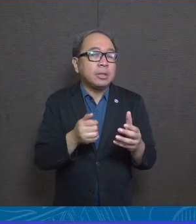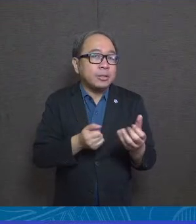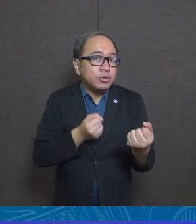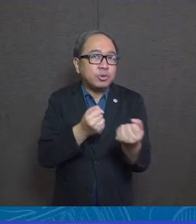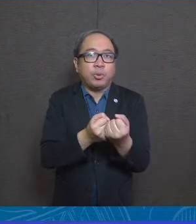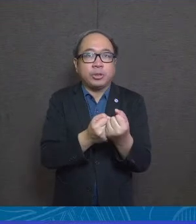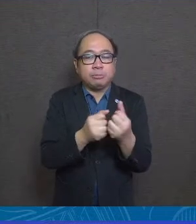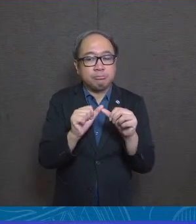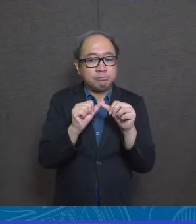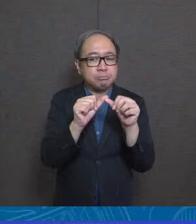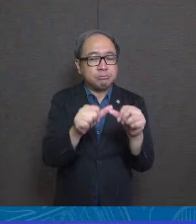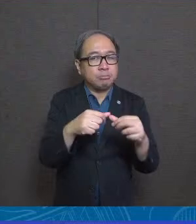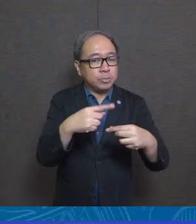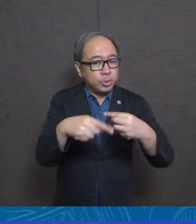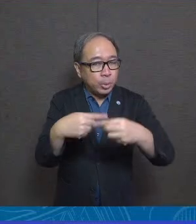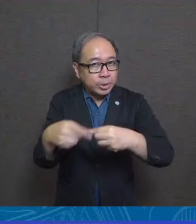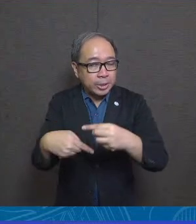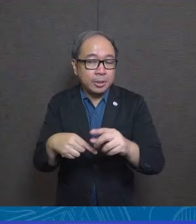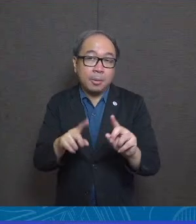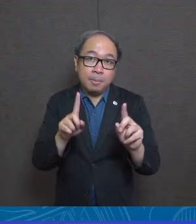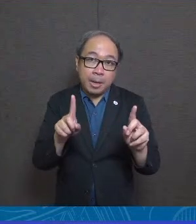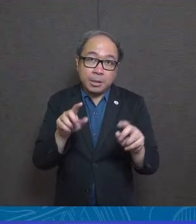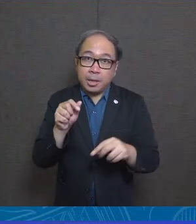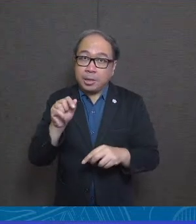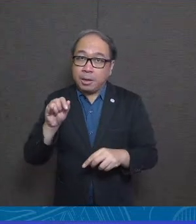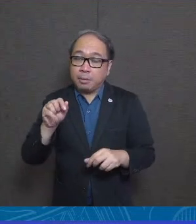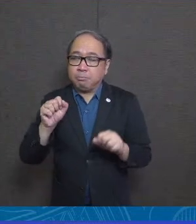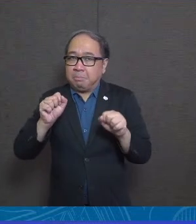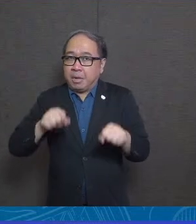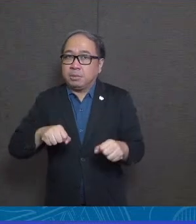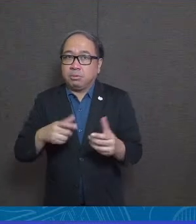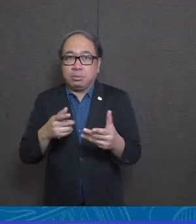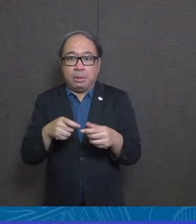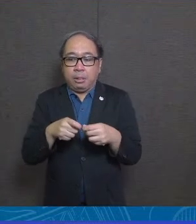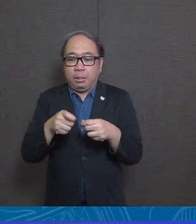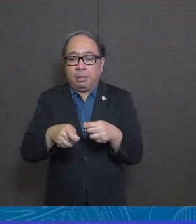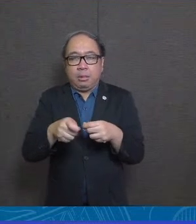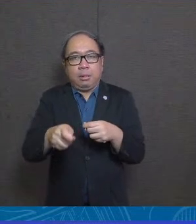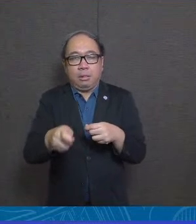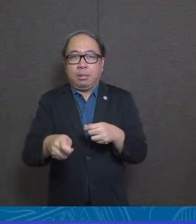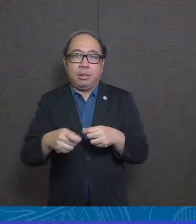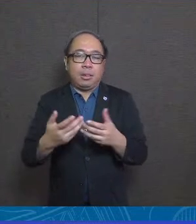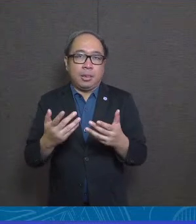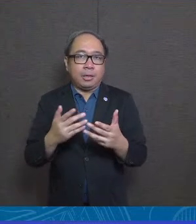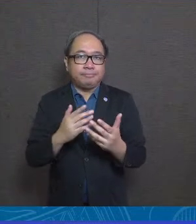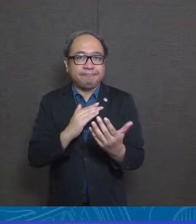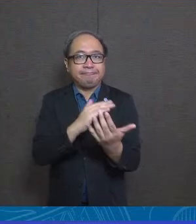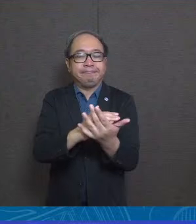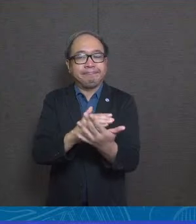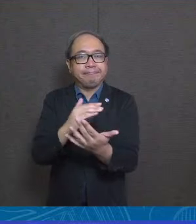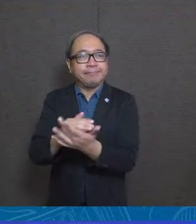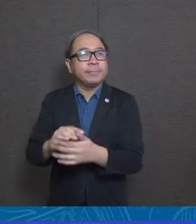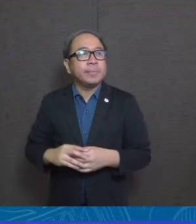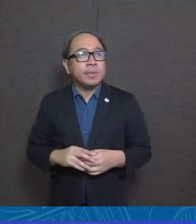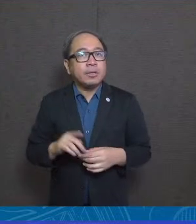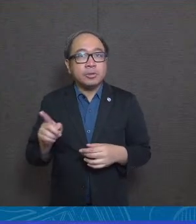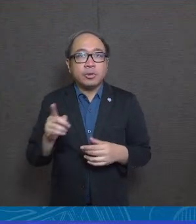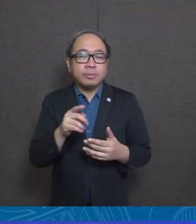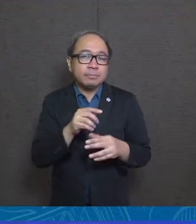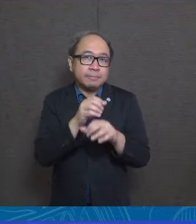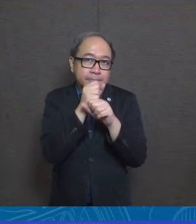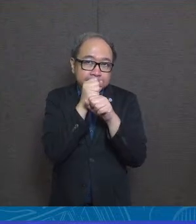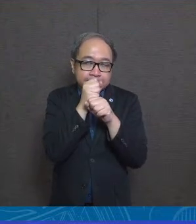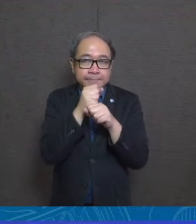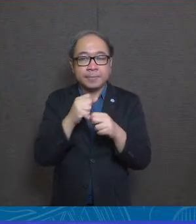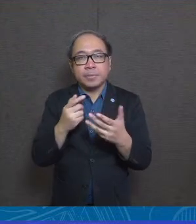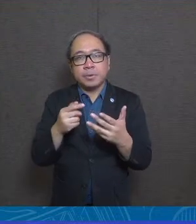can delay it. Right to privacy and data protection for people and communities